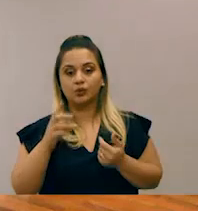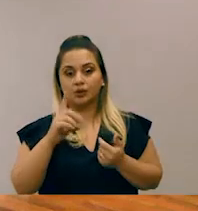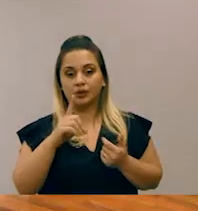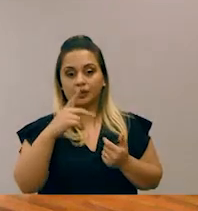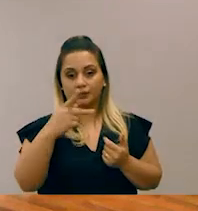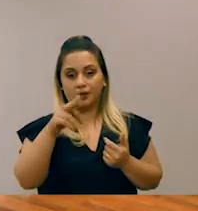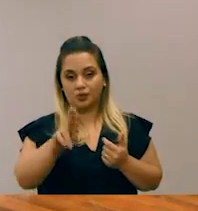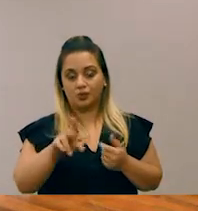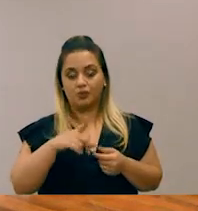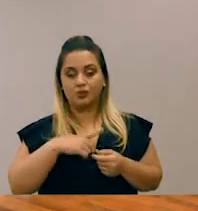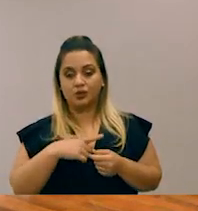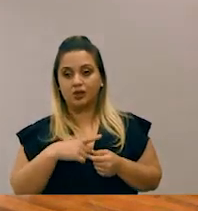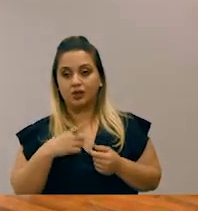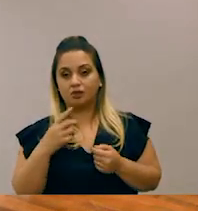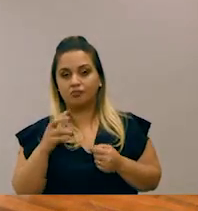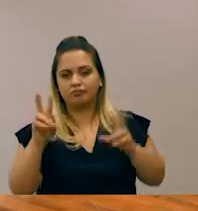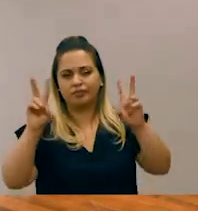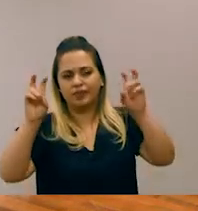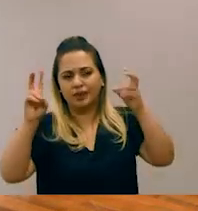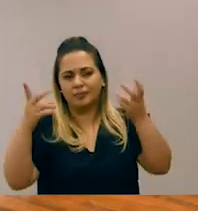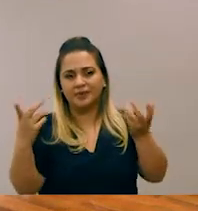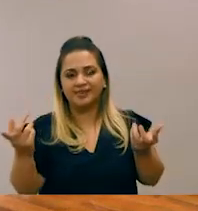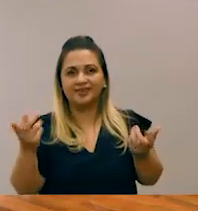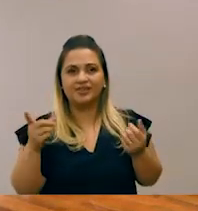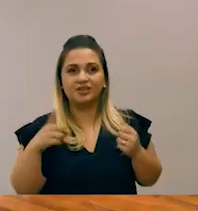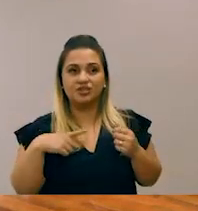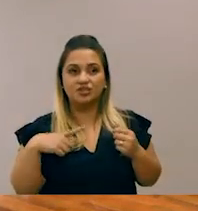our coordinator there said to us